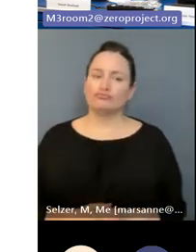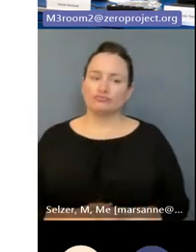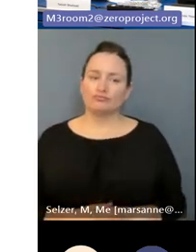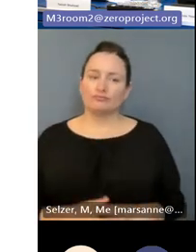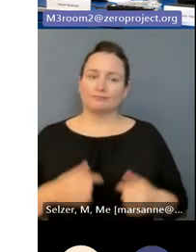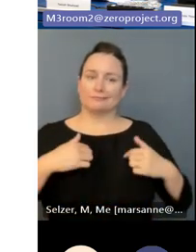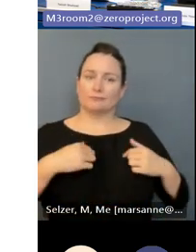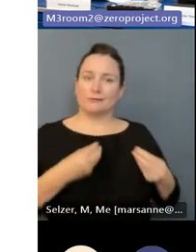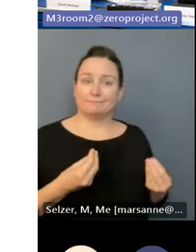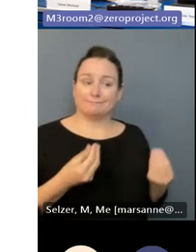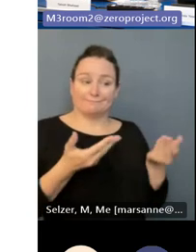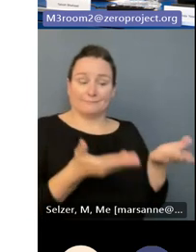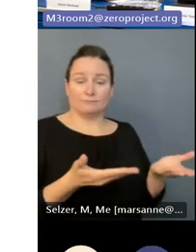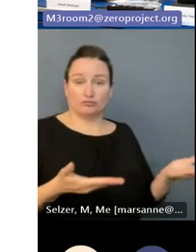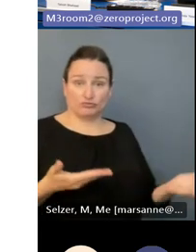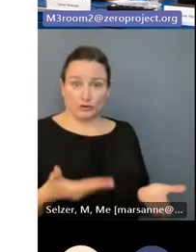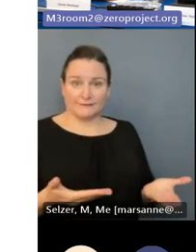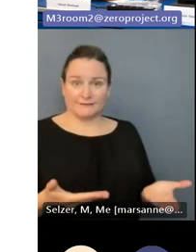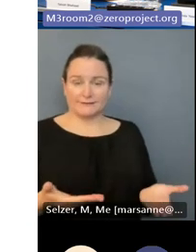service.